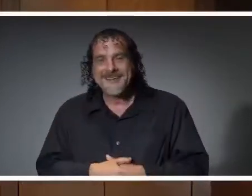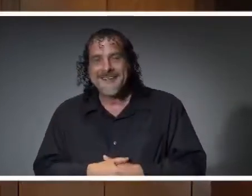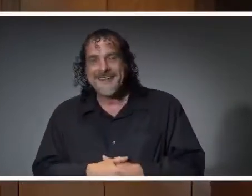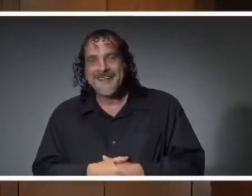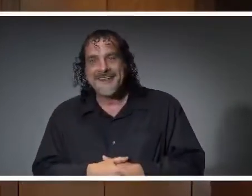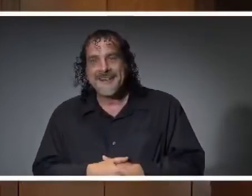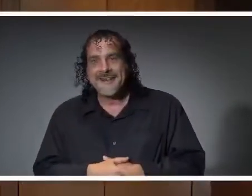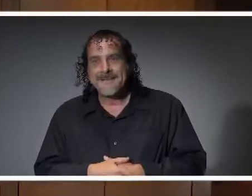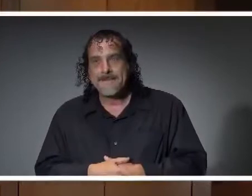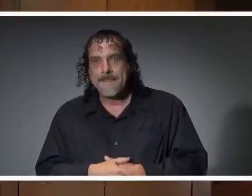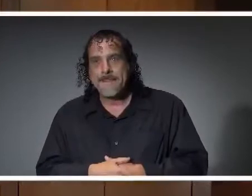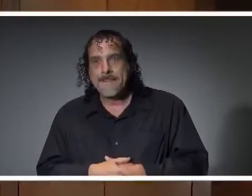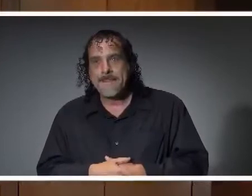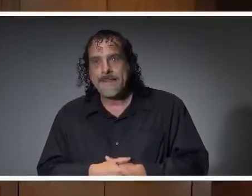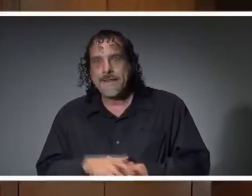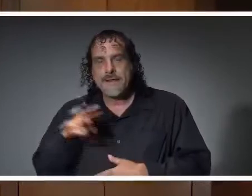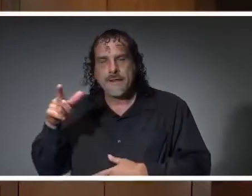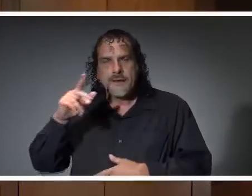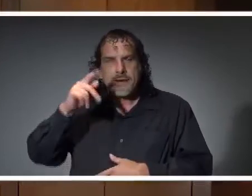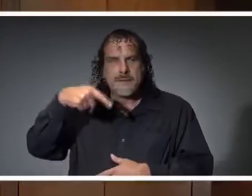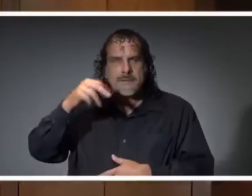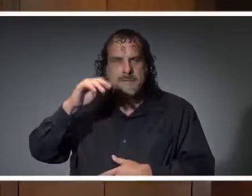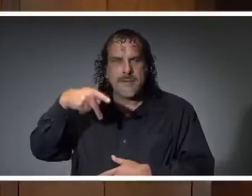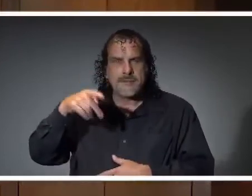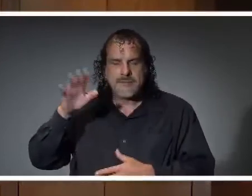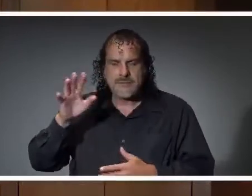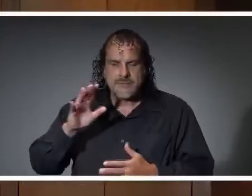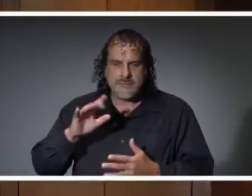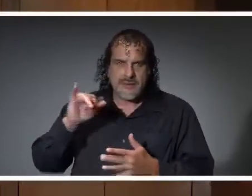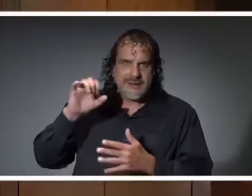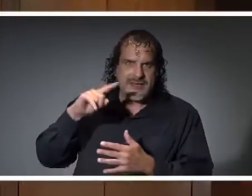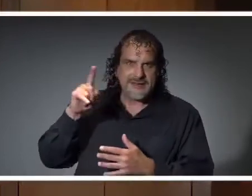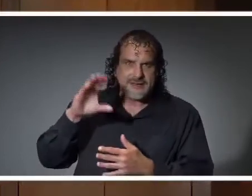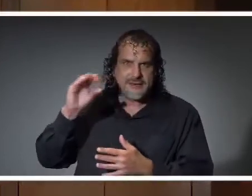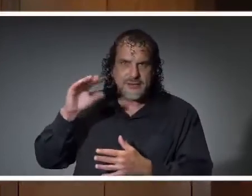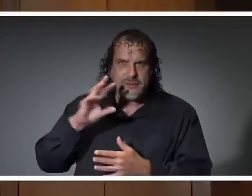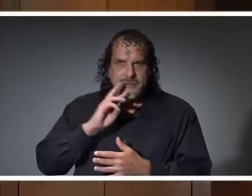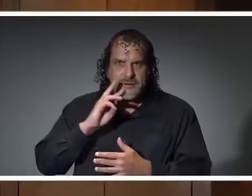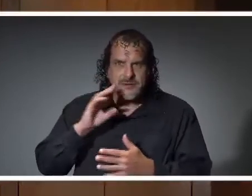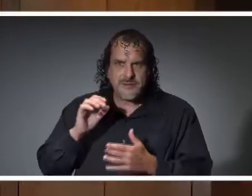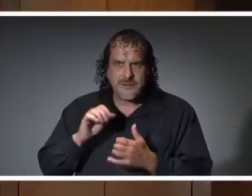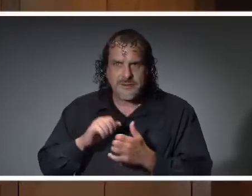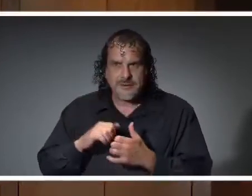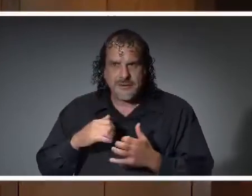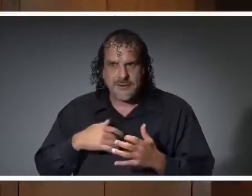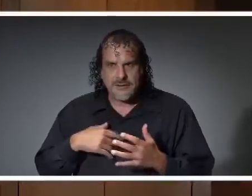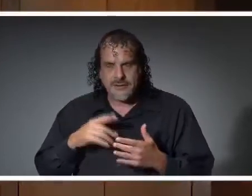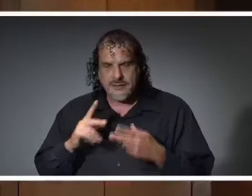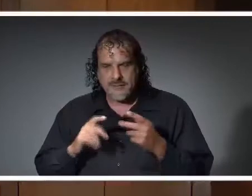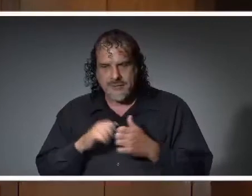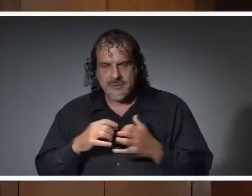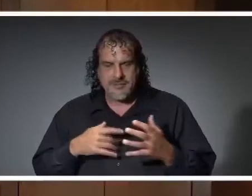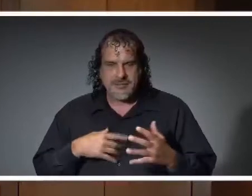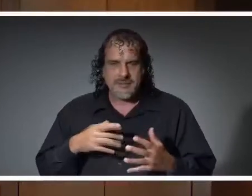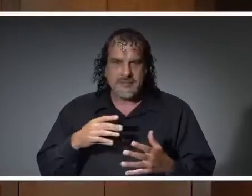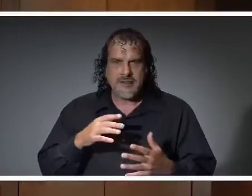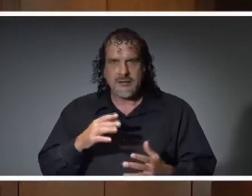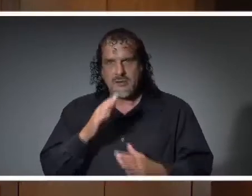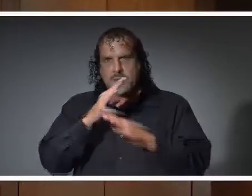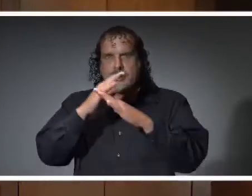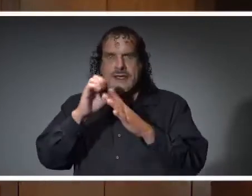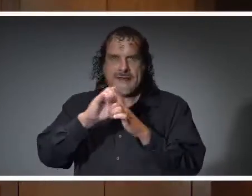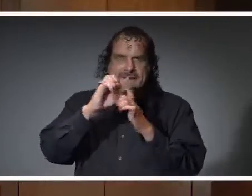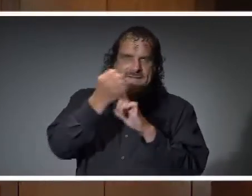know, this project has gotten the Yazzie Backwater project has gotten some backlash from environmentalists. Can you talk to